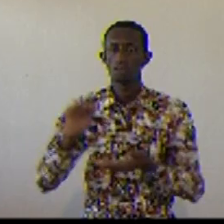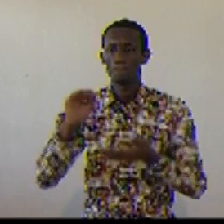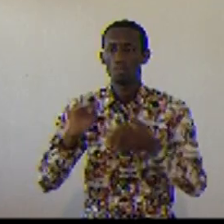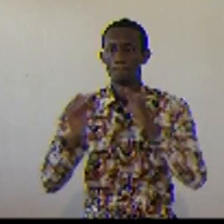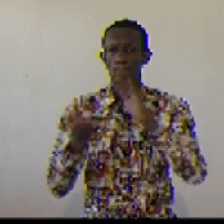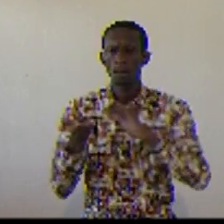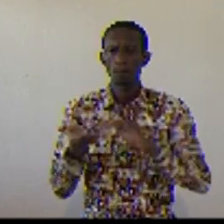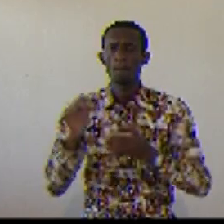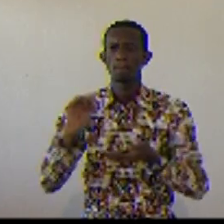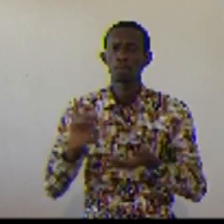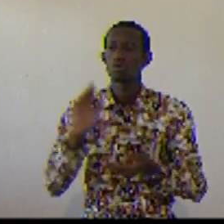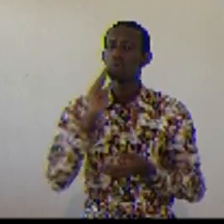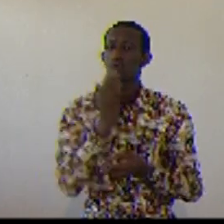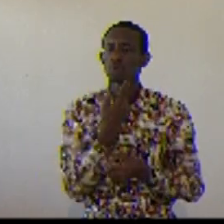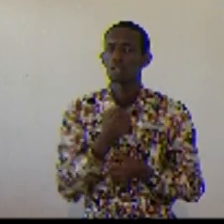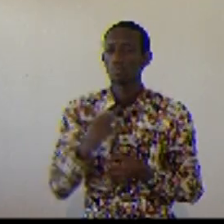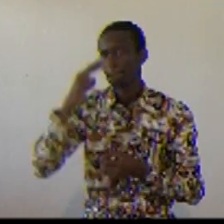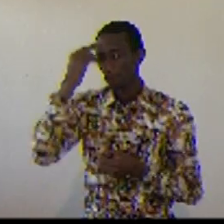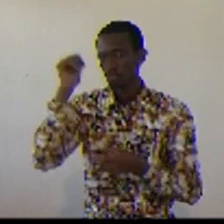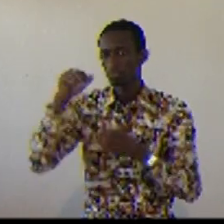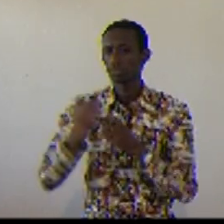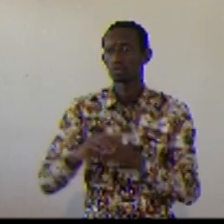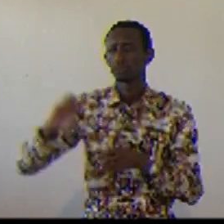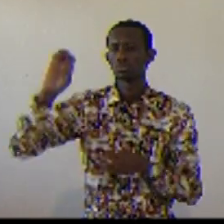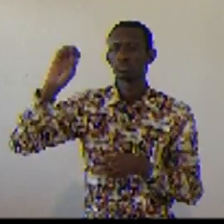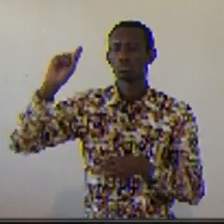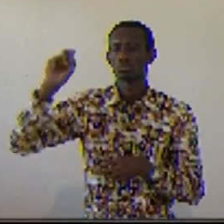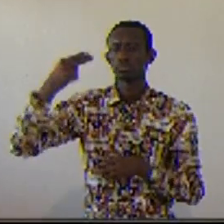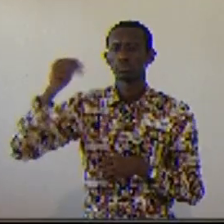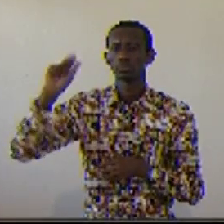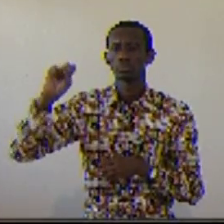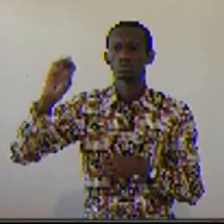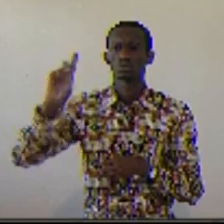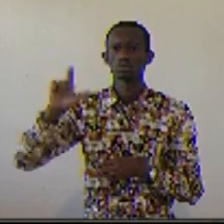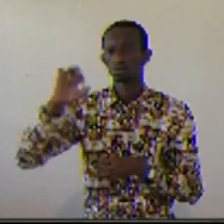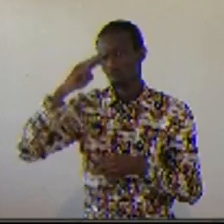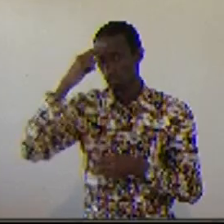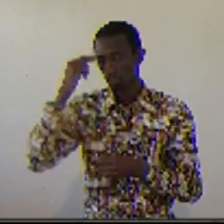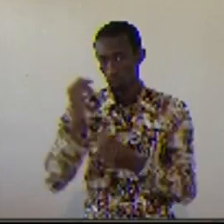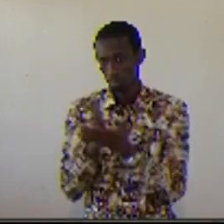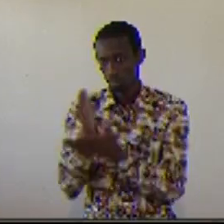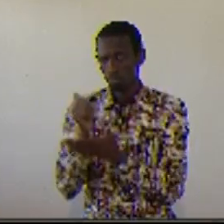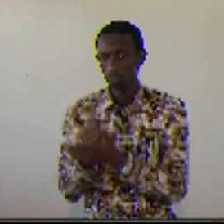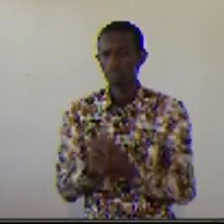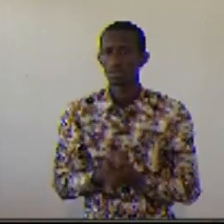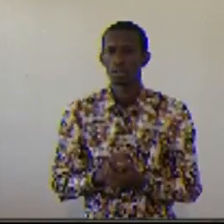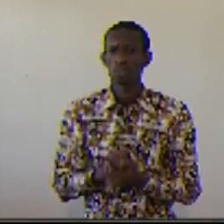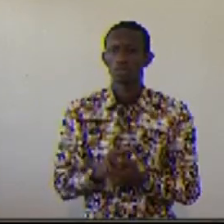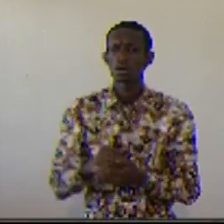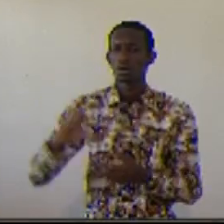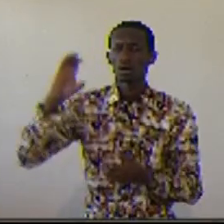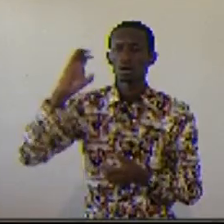ethanol because of the high carbon content, the non-polar group. So